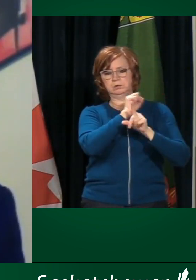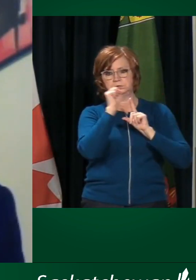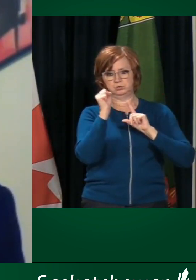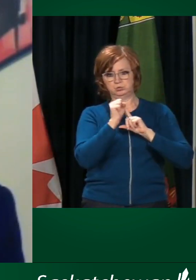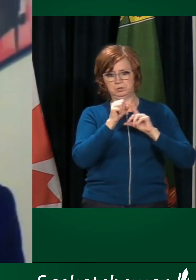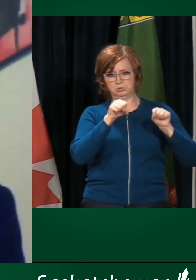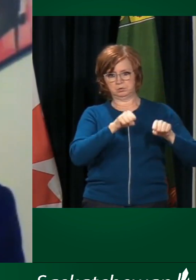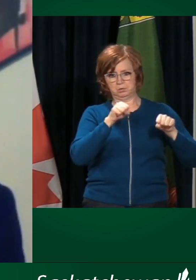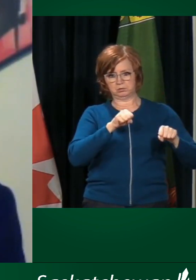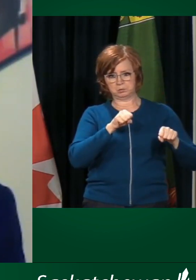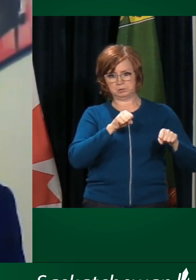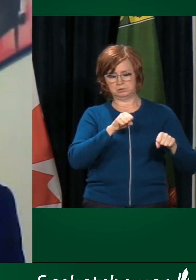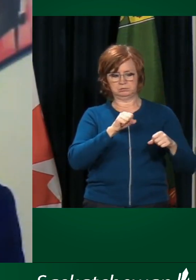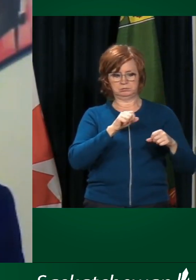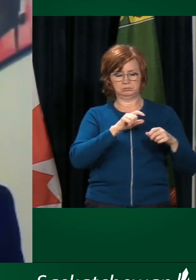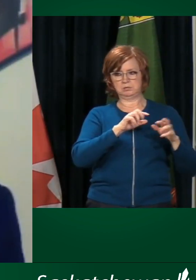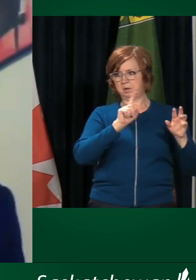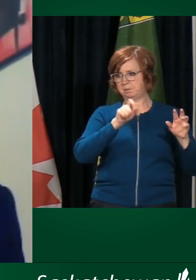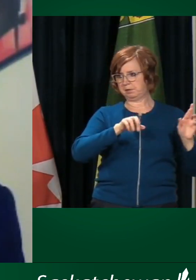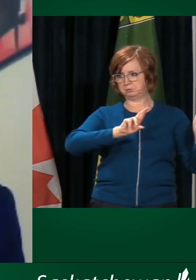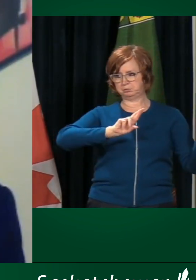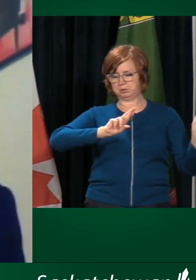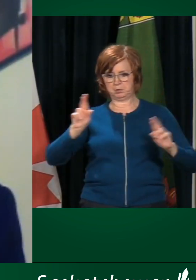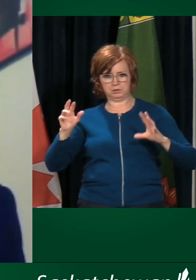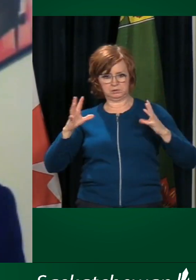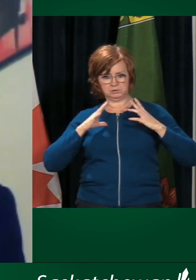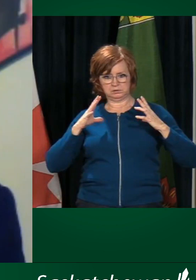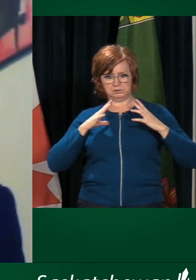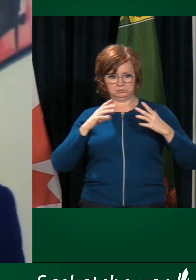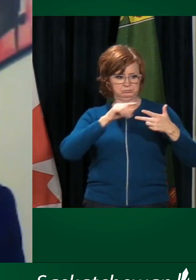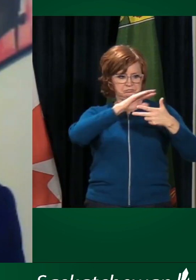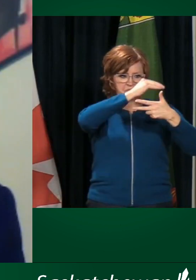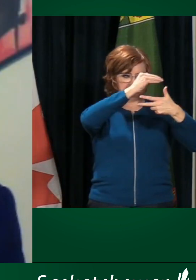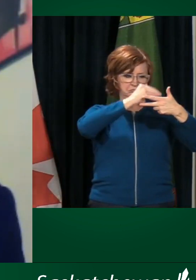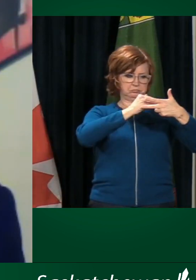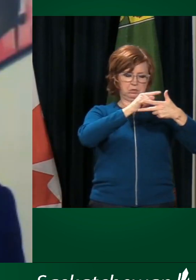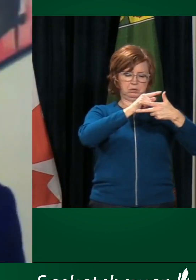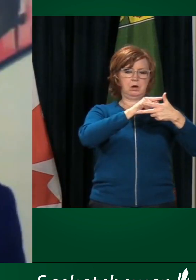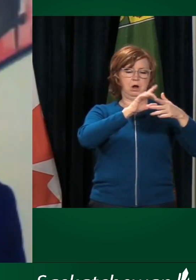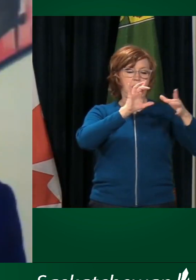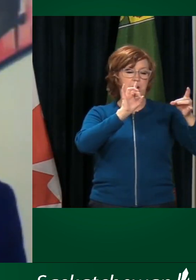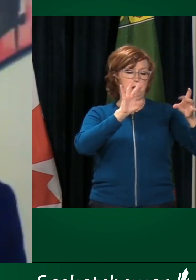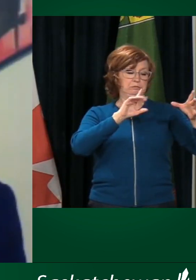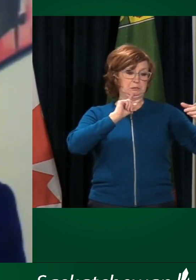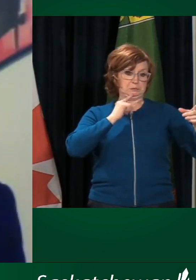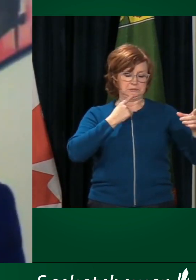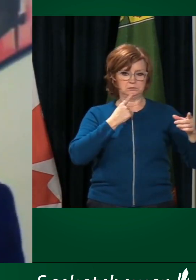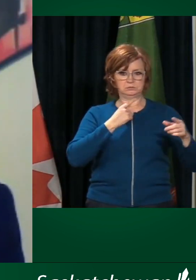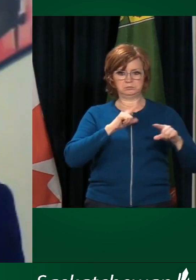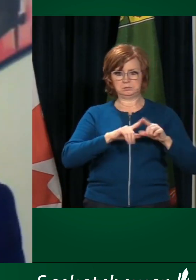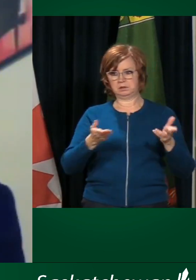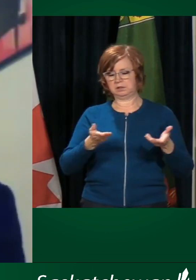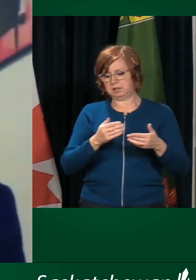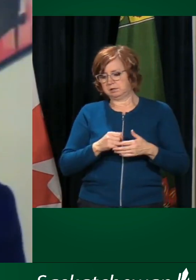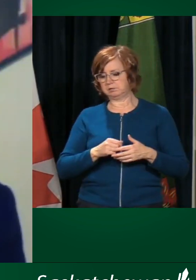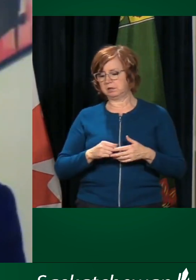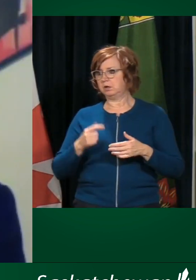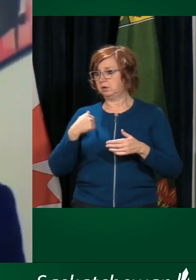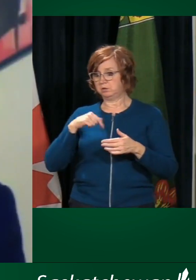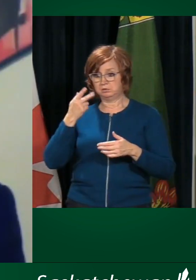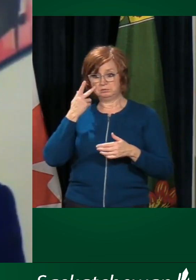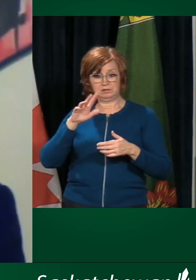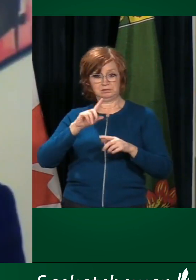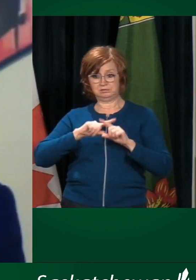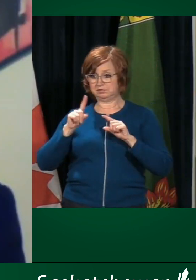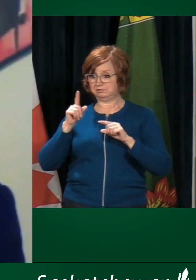need the system to be able to be prepared to actually respond should this happen. And when we see situations like what you might